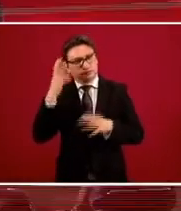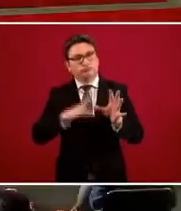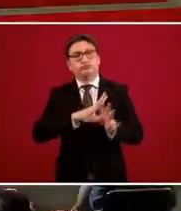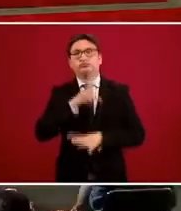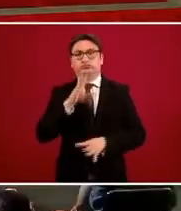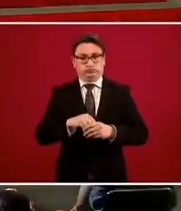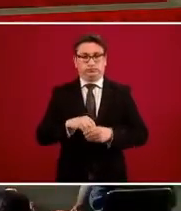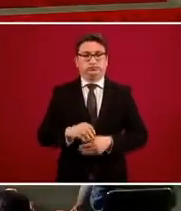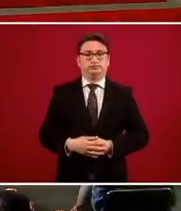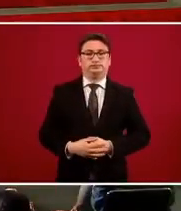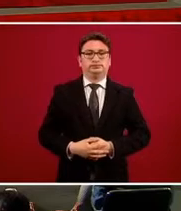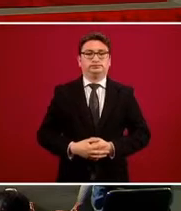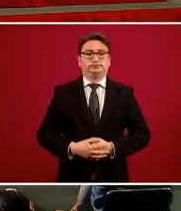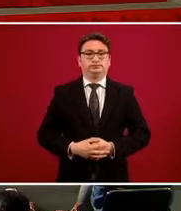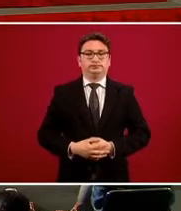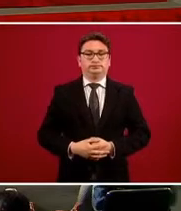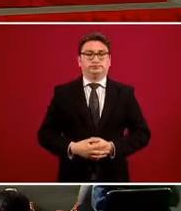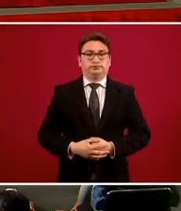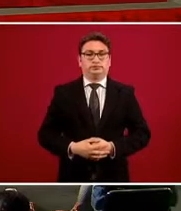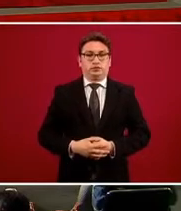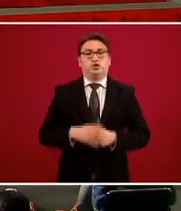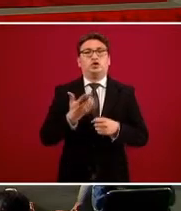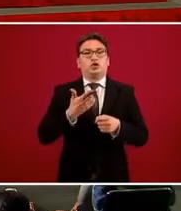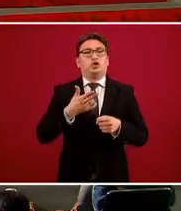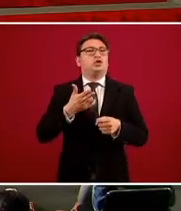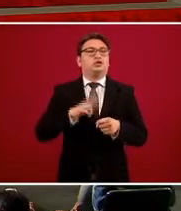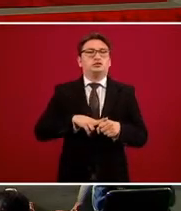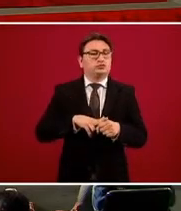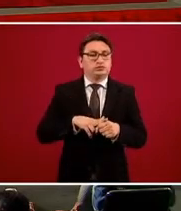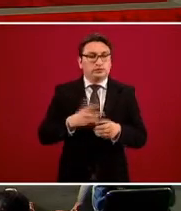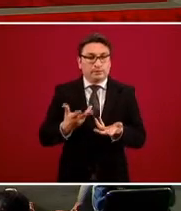950 beds in total.